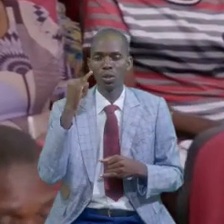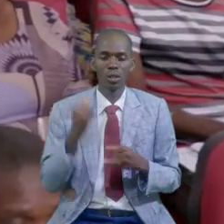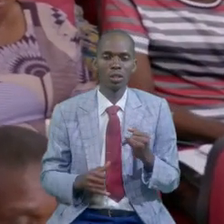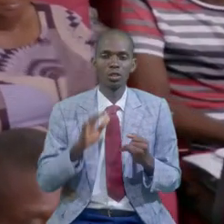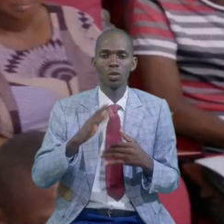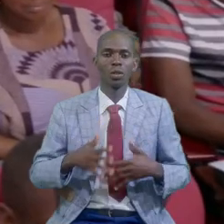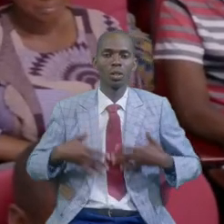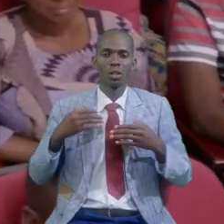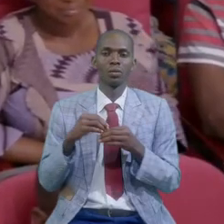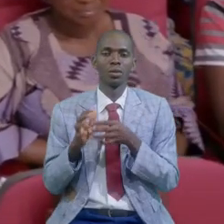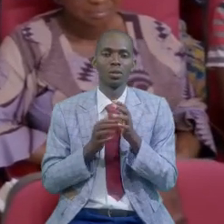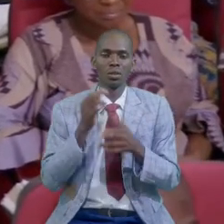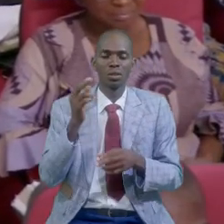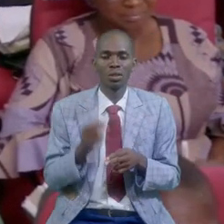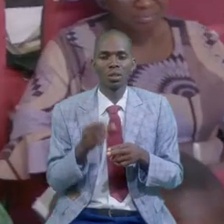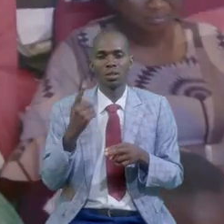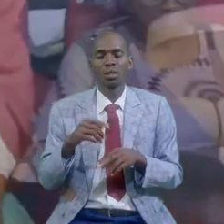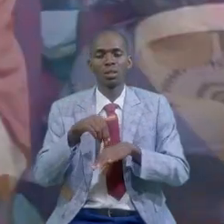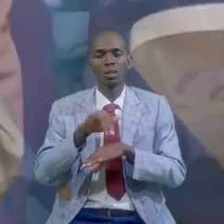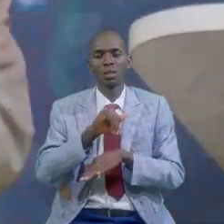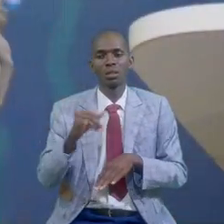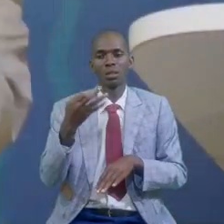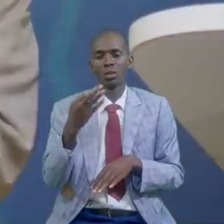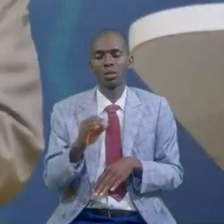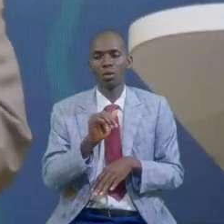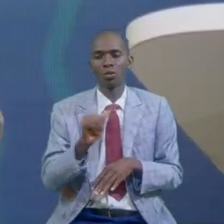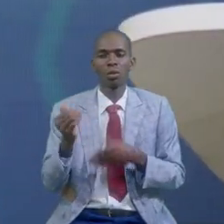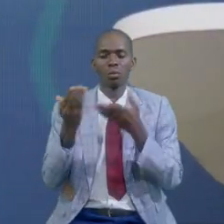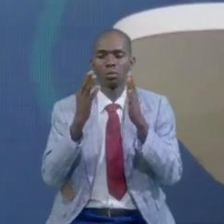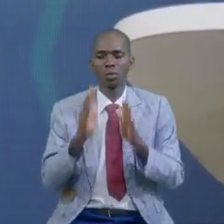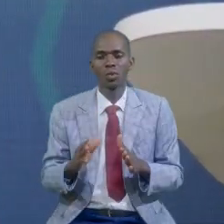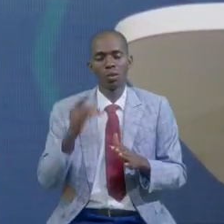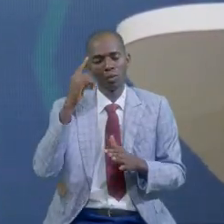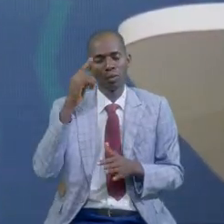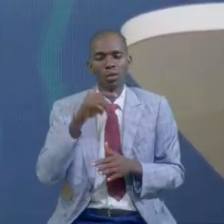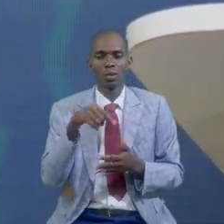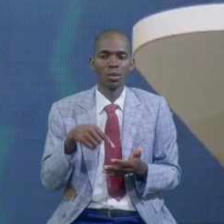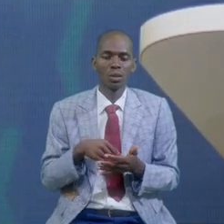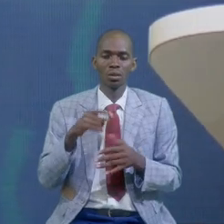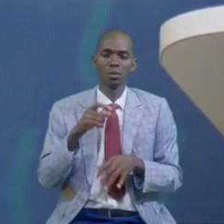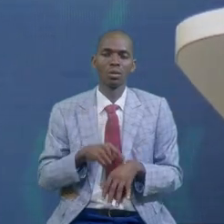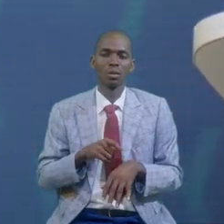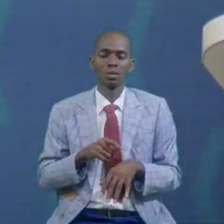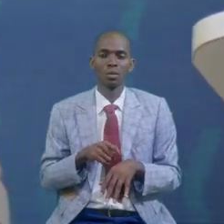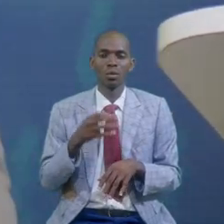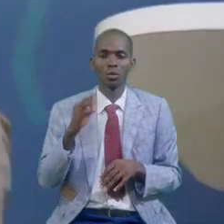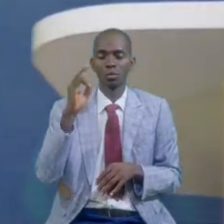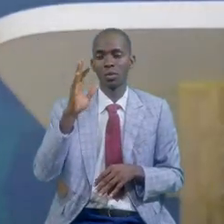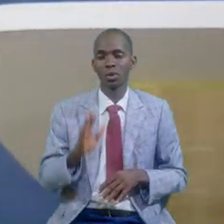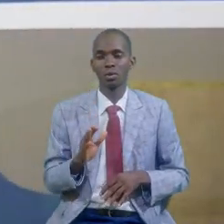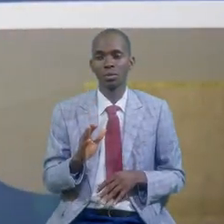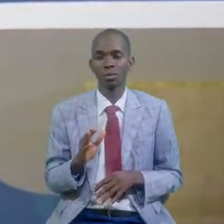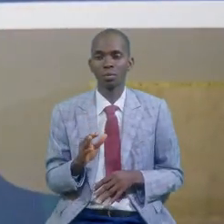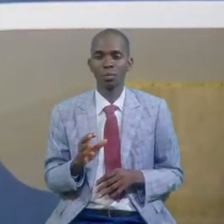of such a messenger for such a minister. Look at number three here. Number three, we're looking